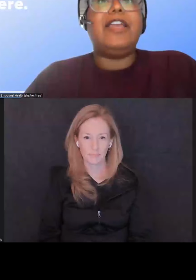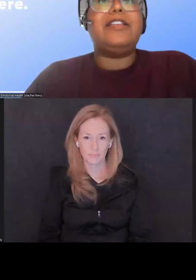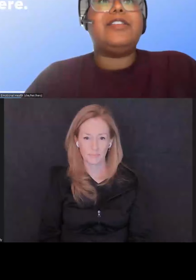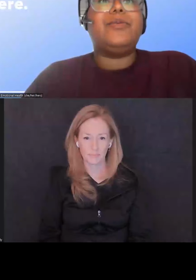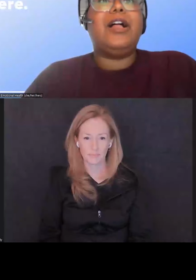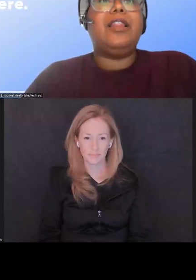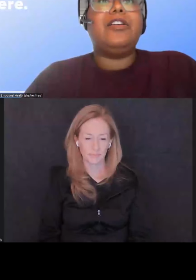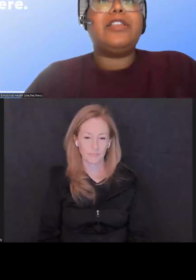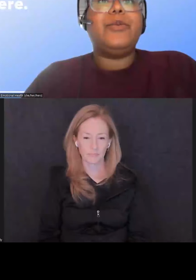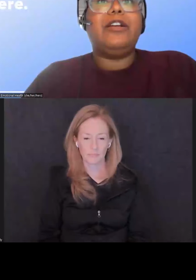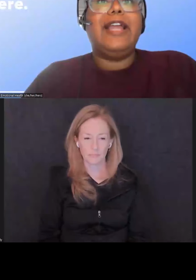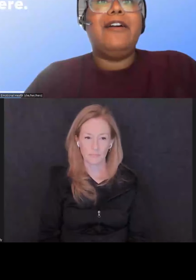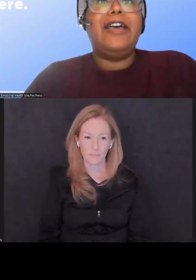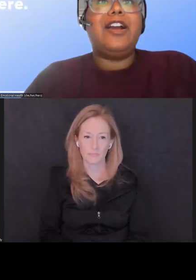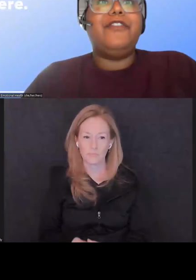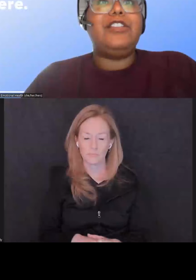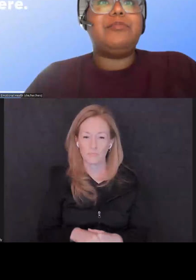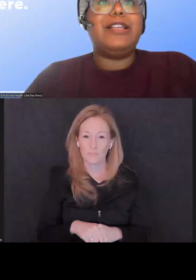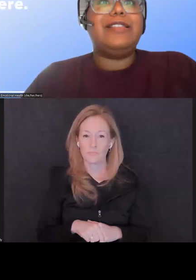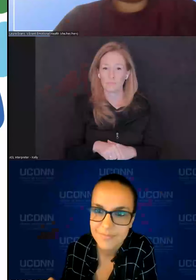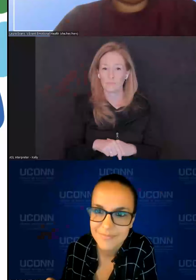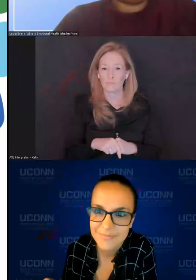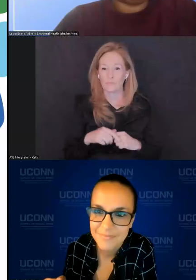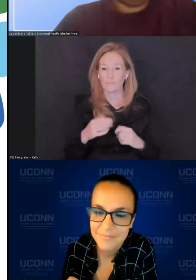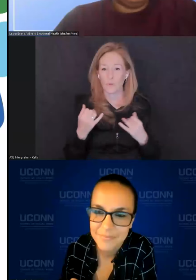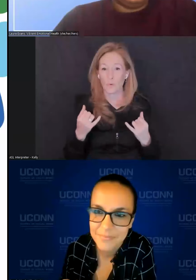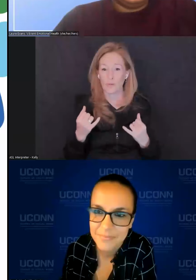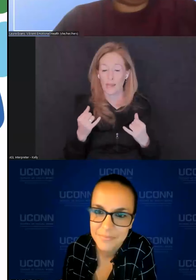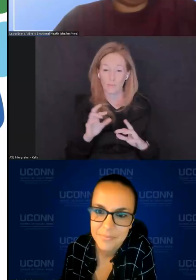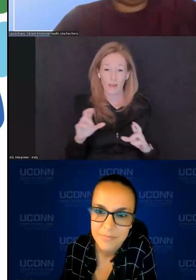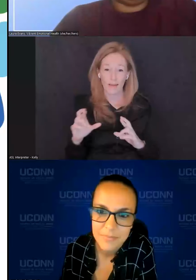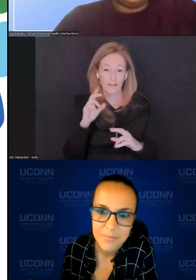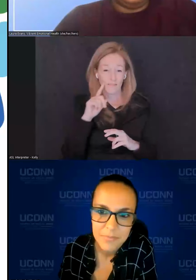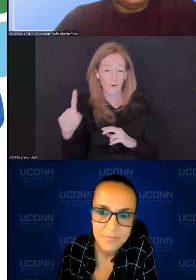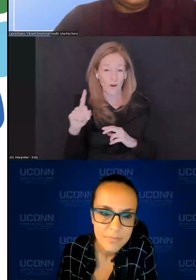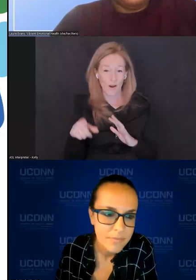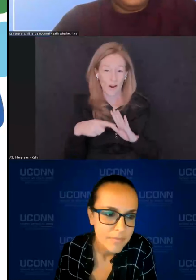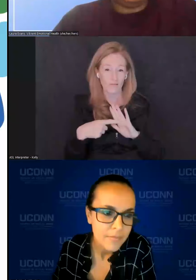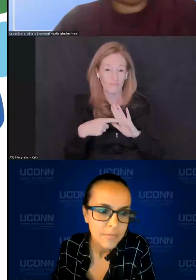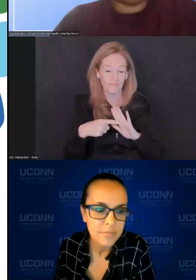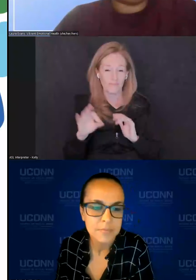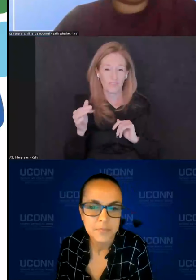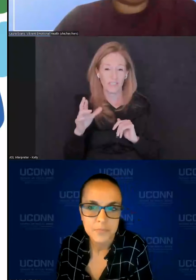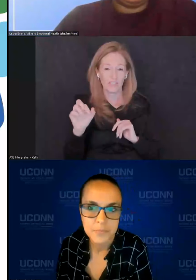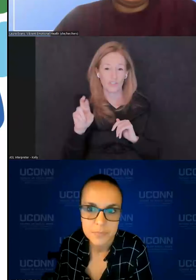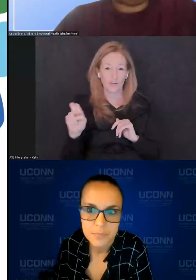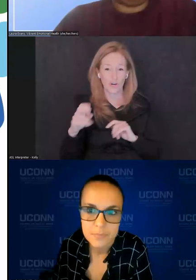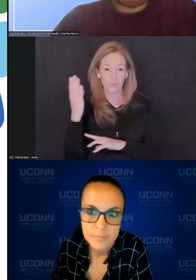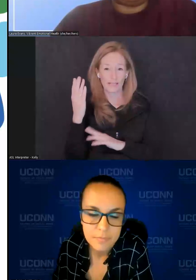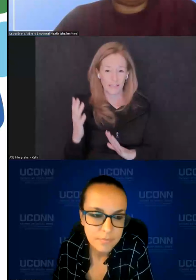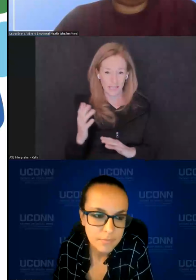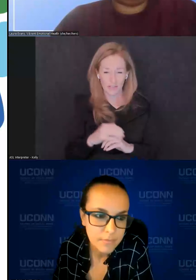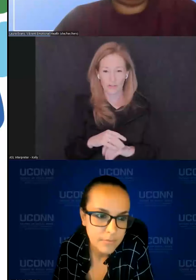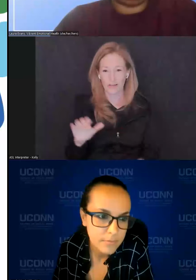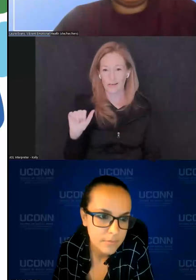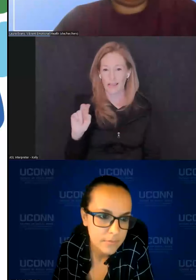All right, well, looks like we are now at our featured presentation. So with that, please let me introduce Angela